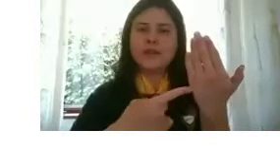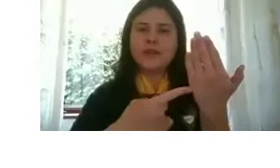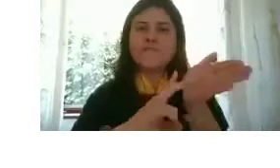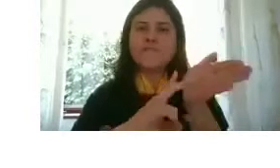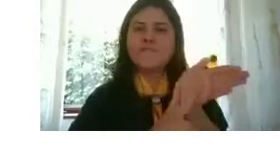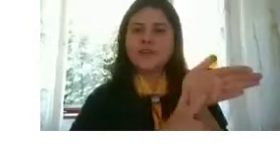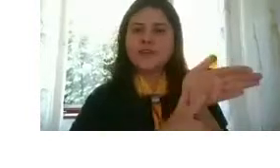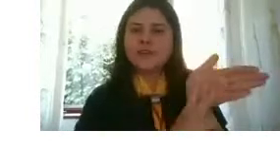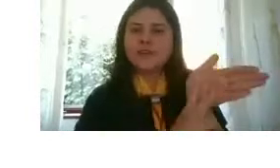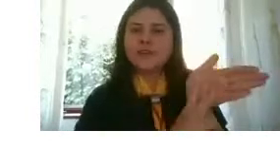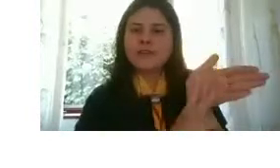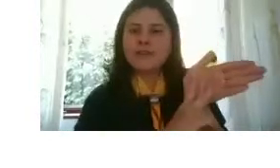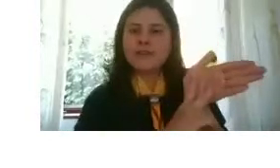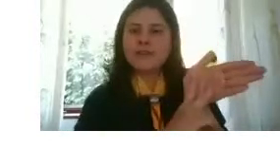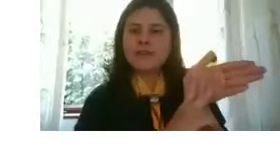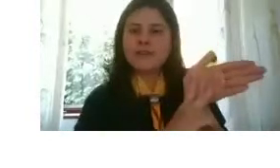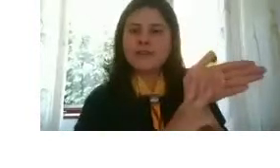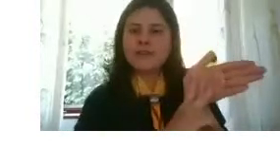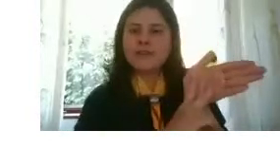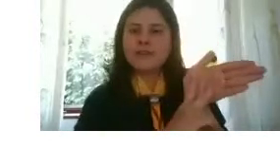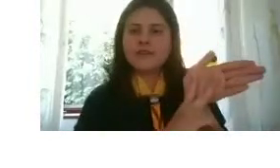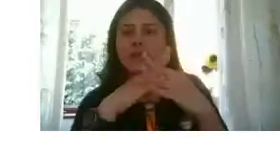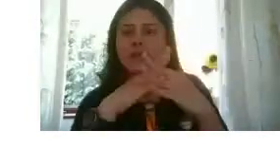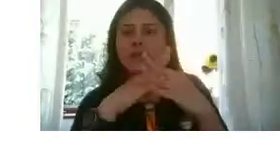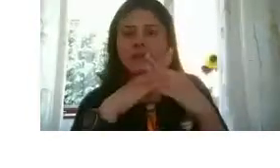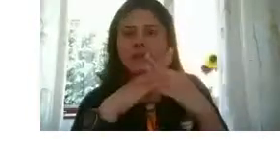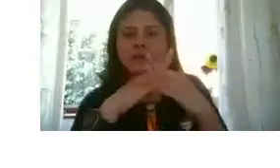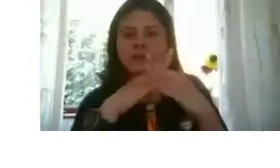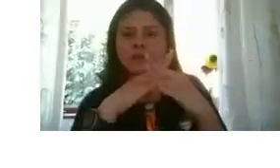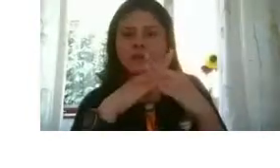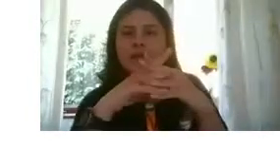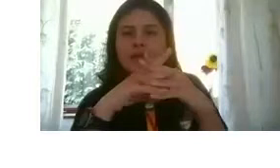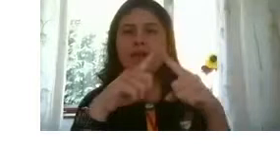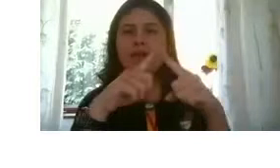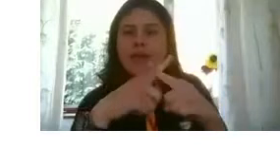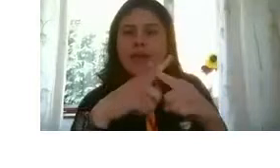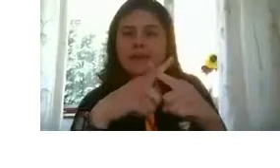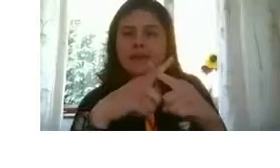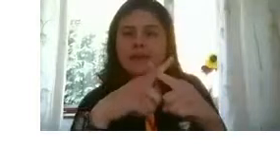V, you make the V on your hand, W, X,